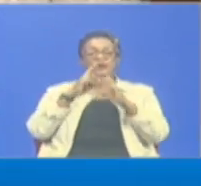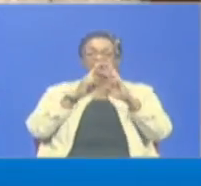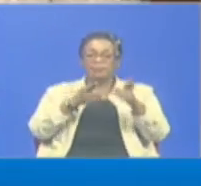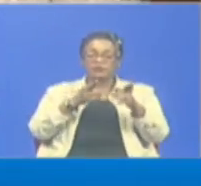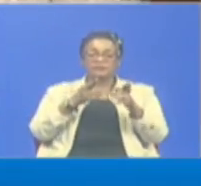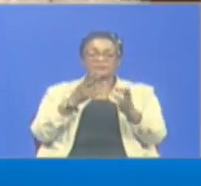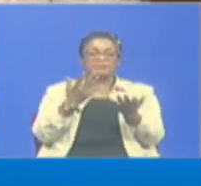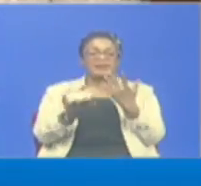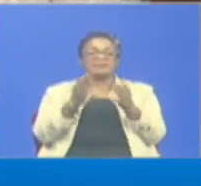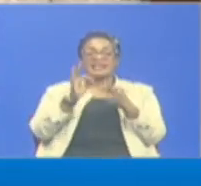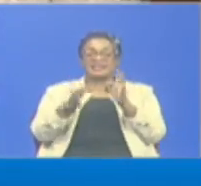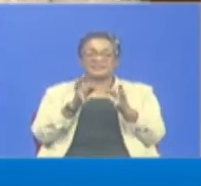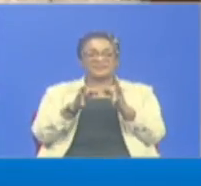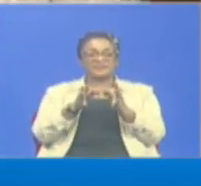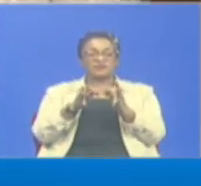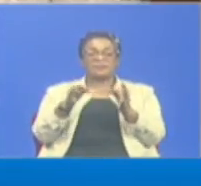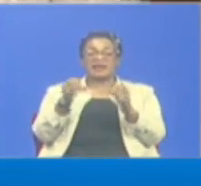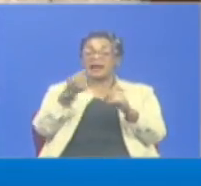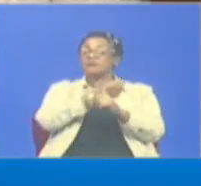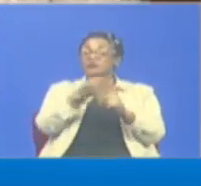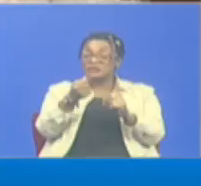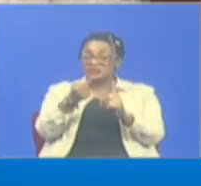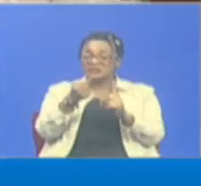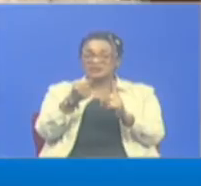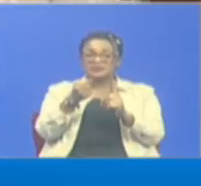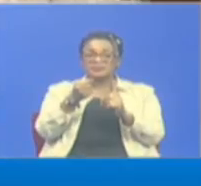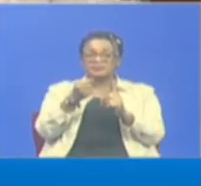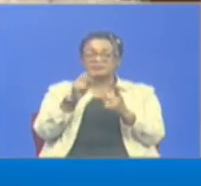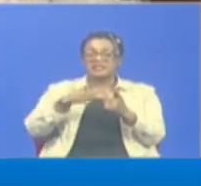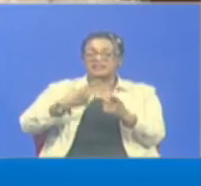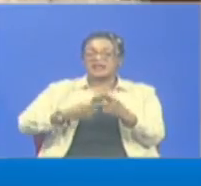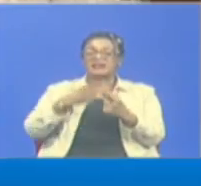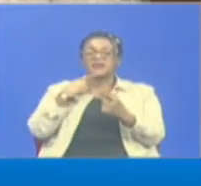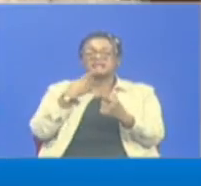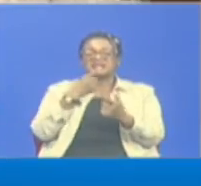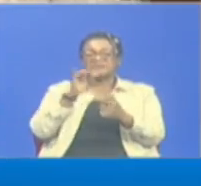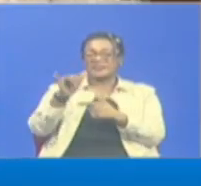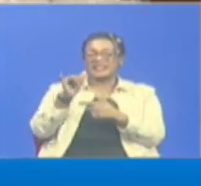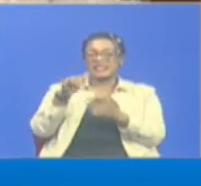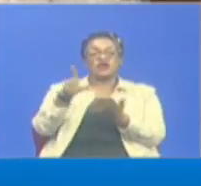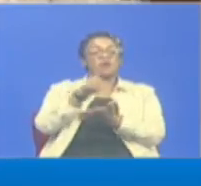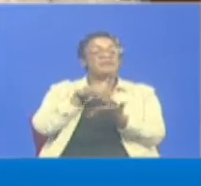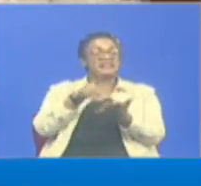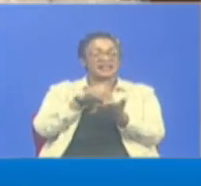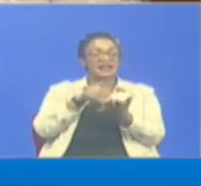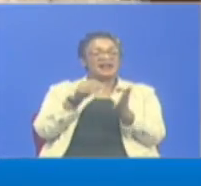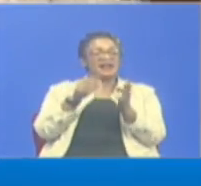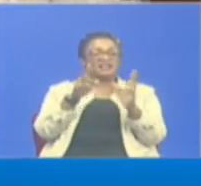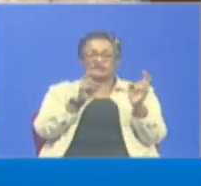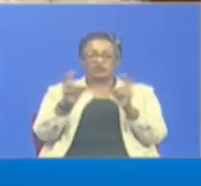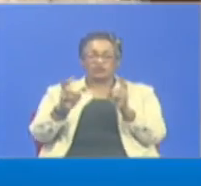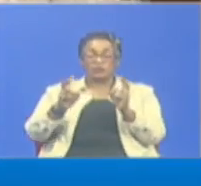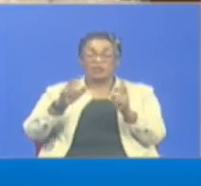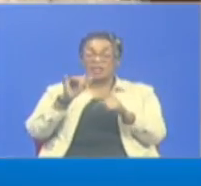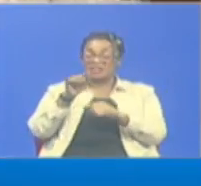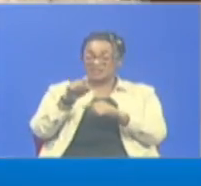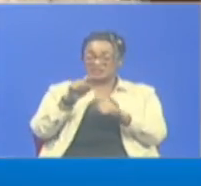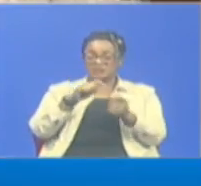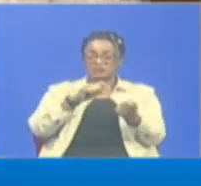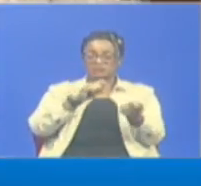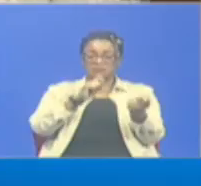been abused, that then that is a domestic matter. That is now changing, and I think that's why we need